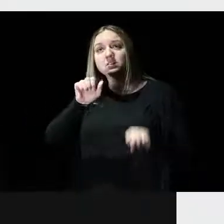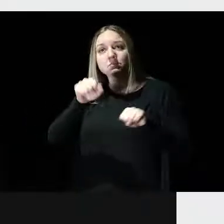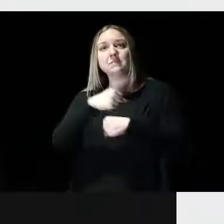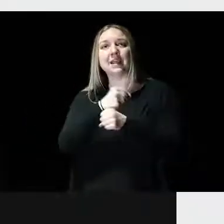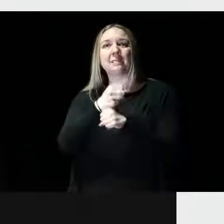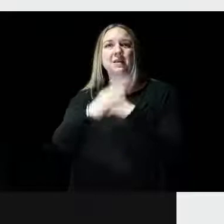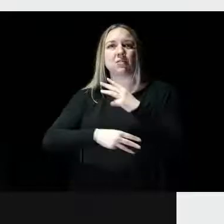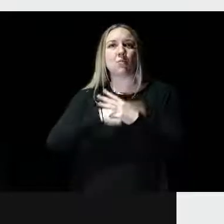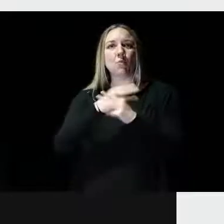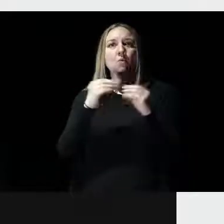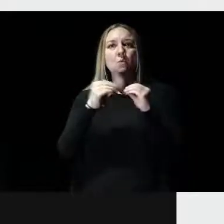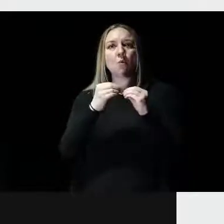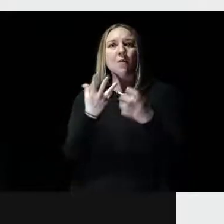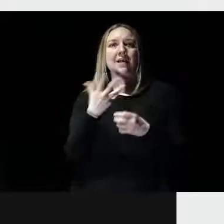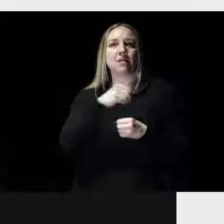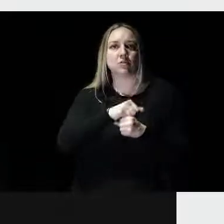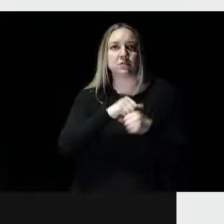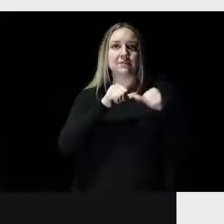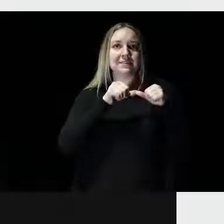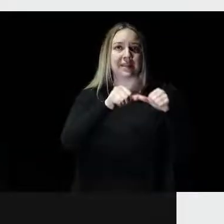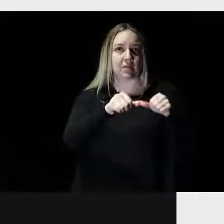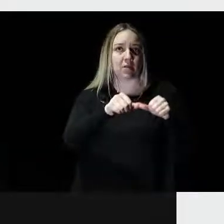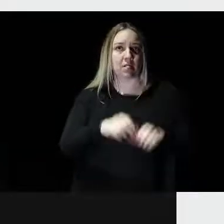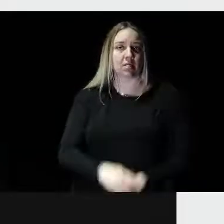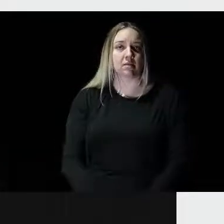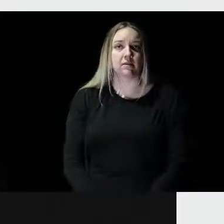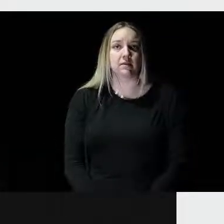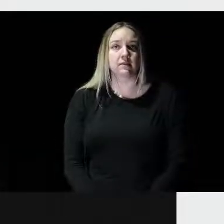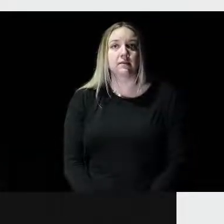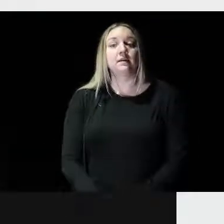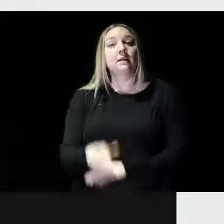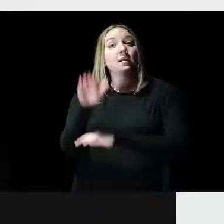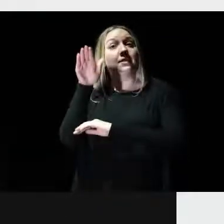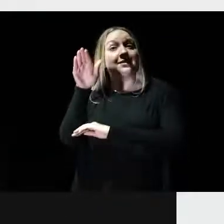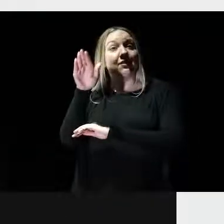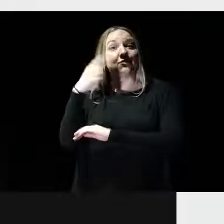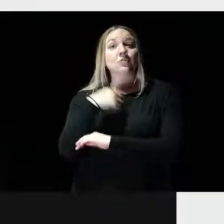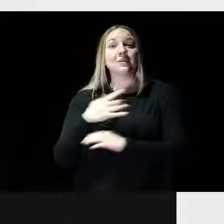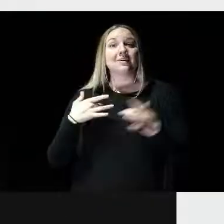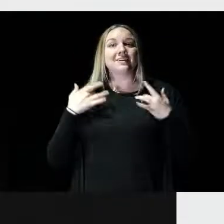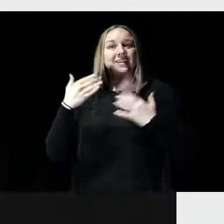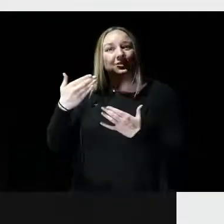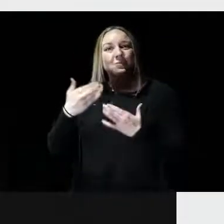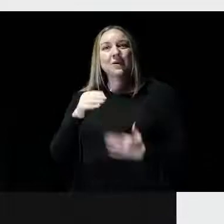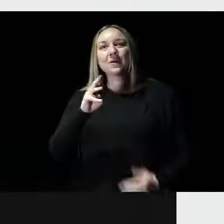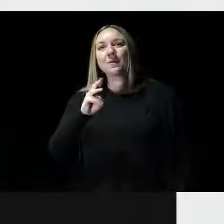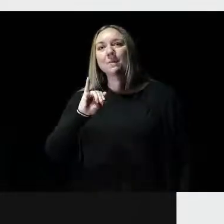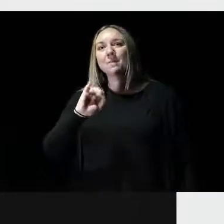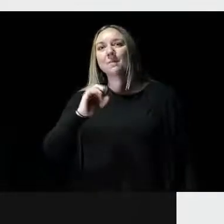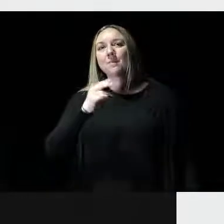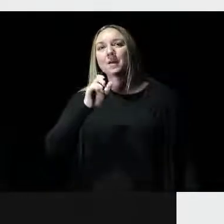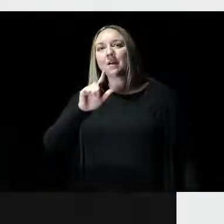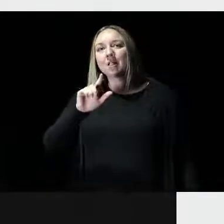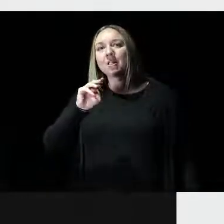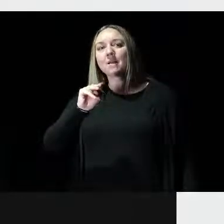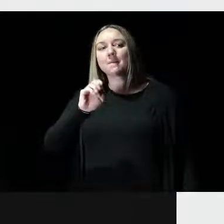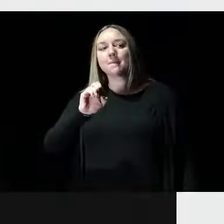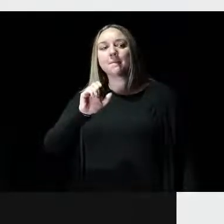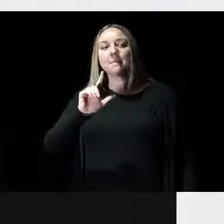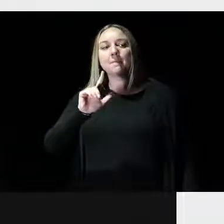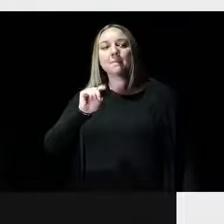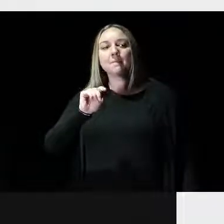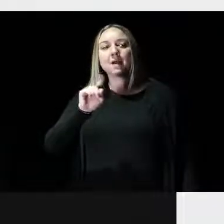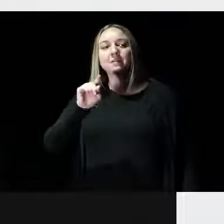sustainable tomorrow. This afternoon, we're delighted to welcome Michael Maltzan to the podium.